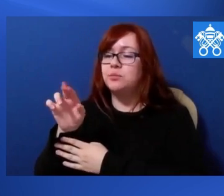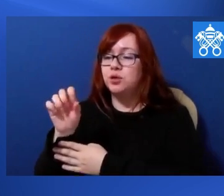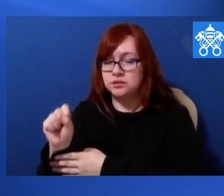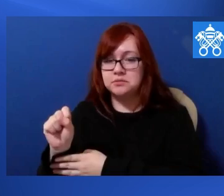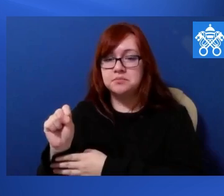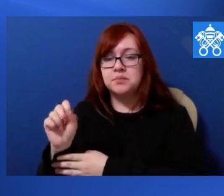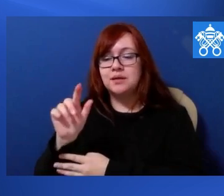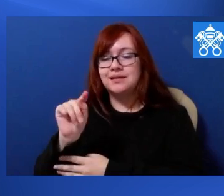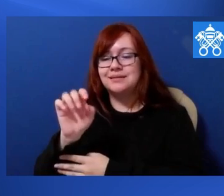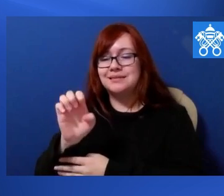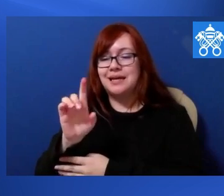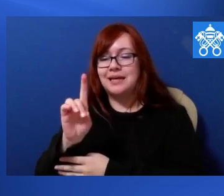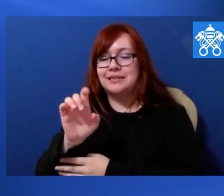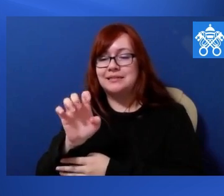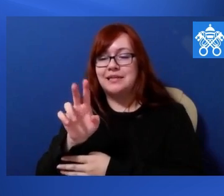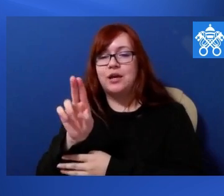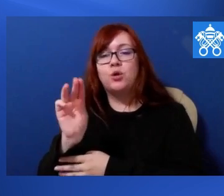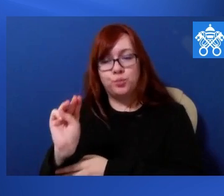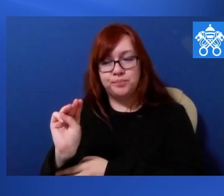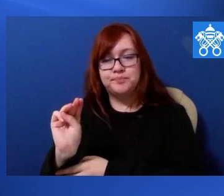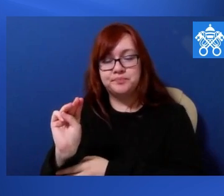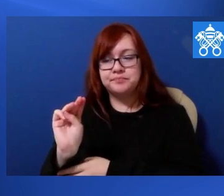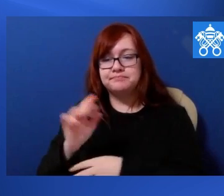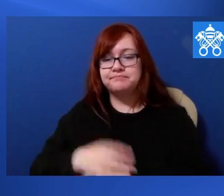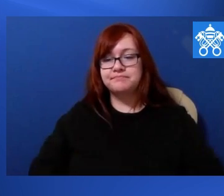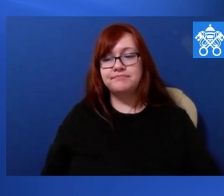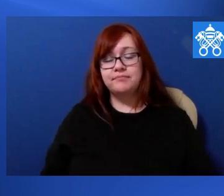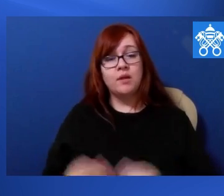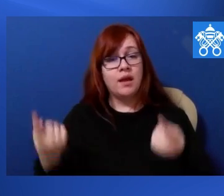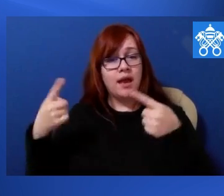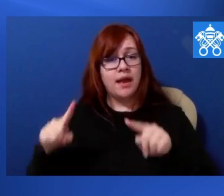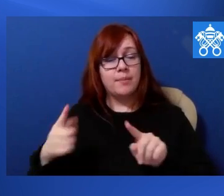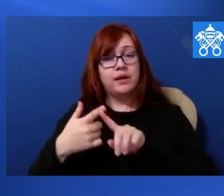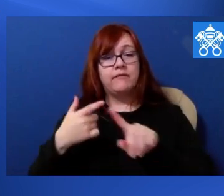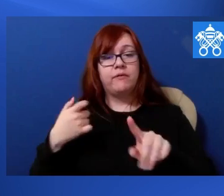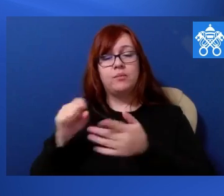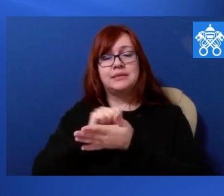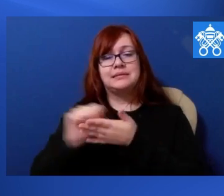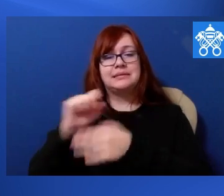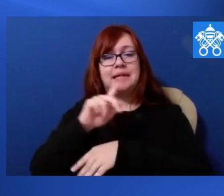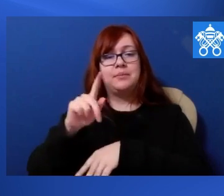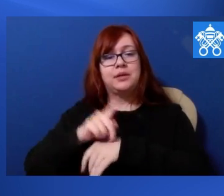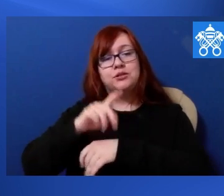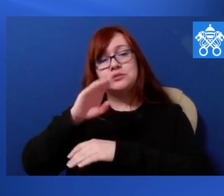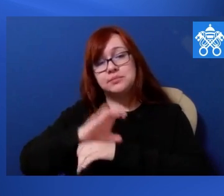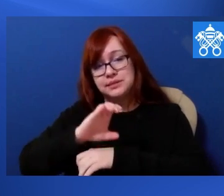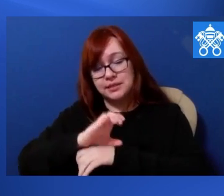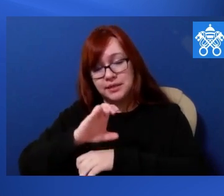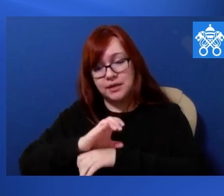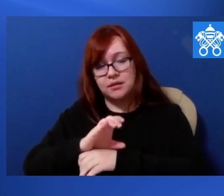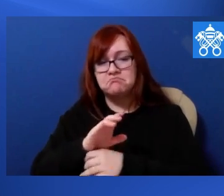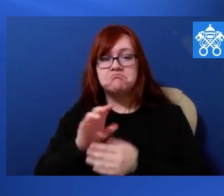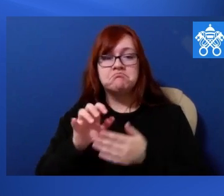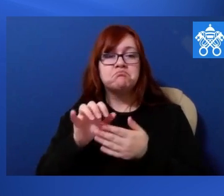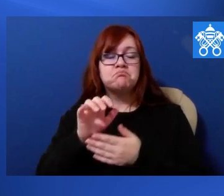Deum. We're coming to you here from St. Peter's Basilica on New